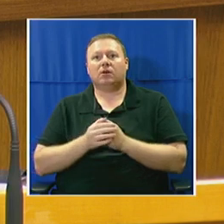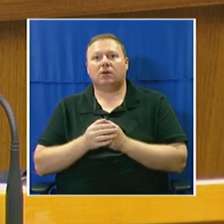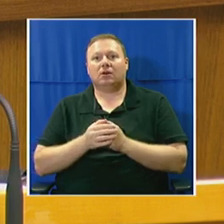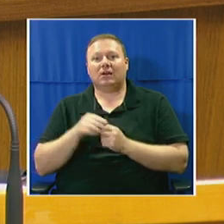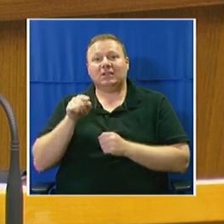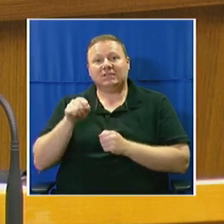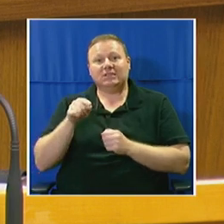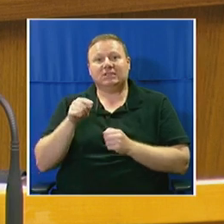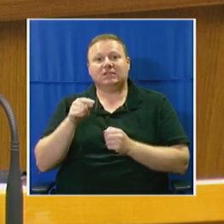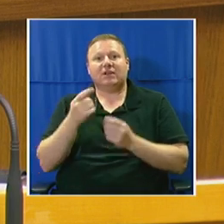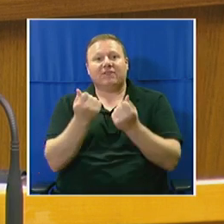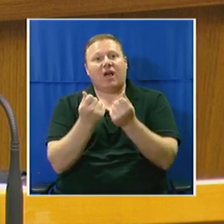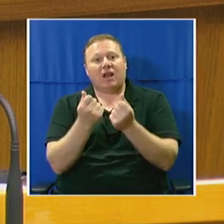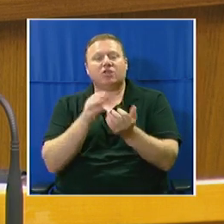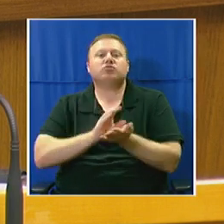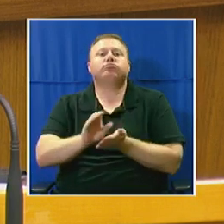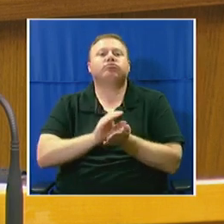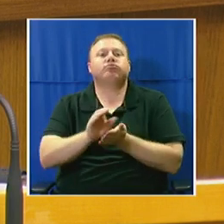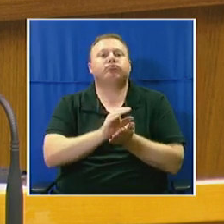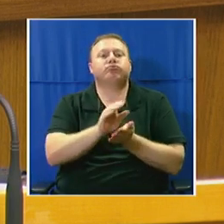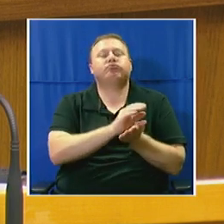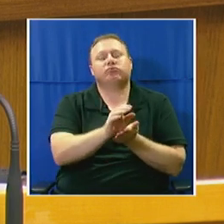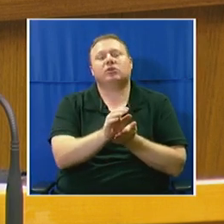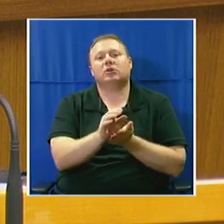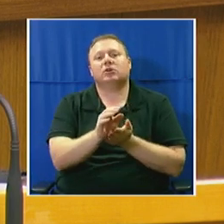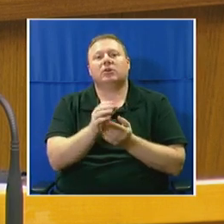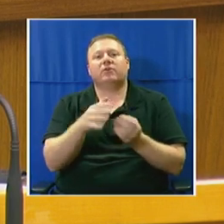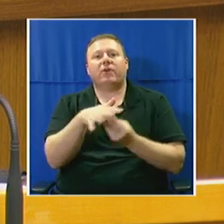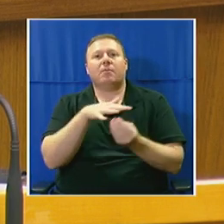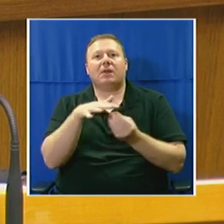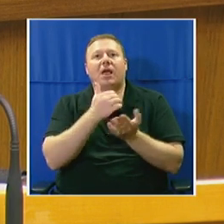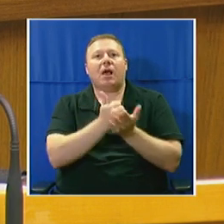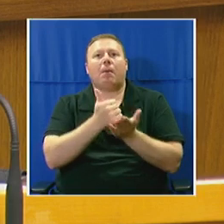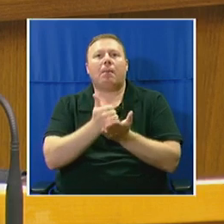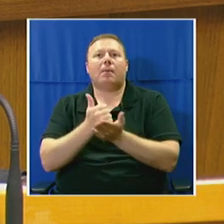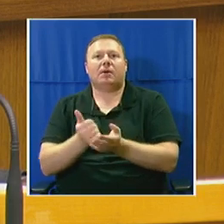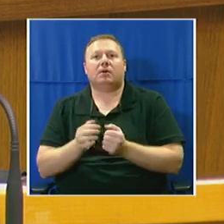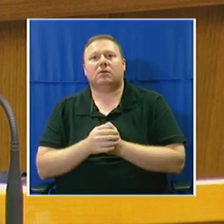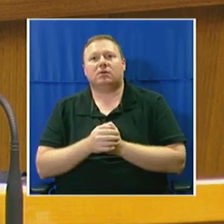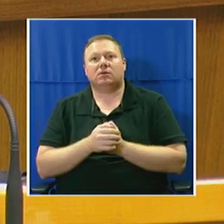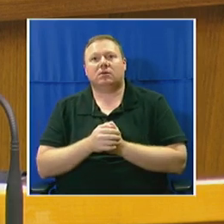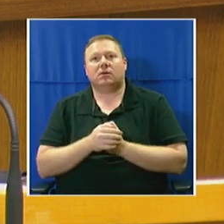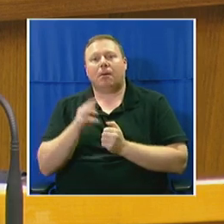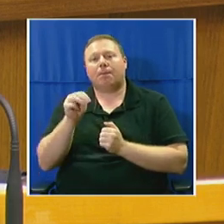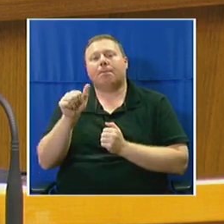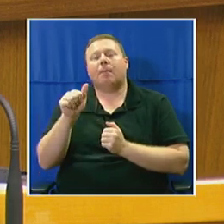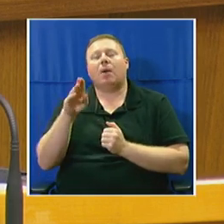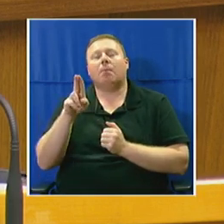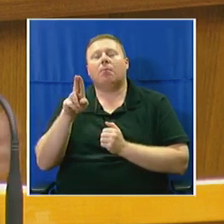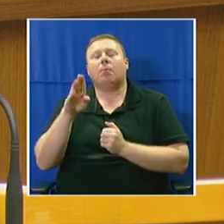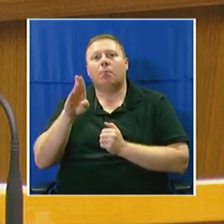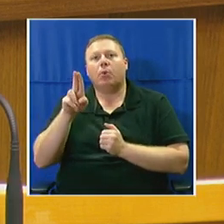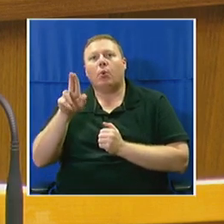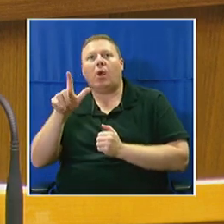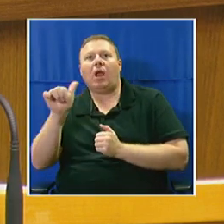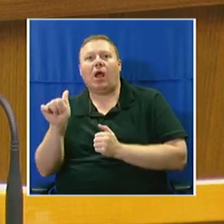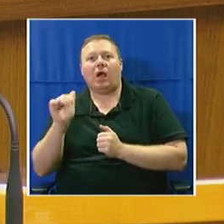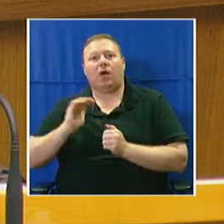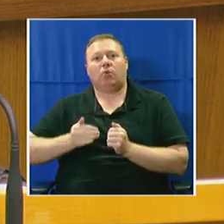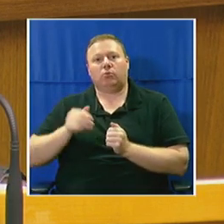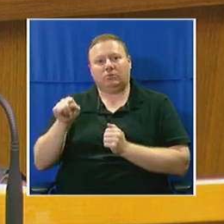station which did not meet the requirement in limo we see yet another young bright lady